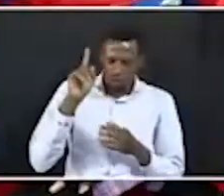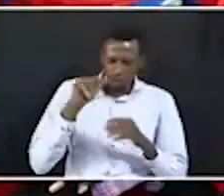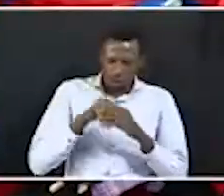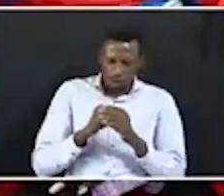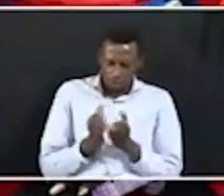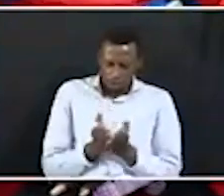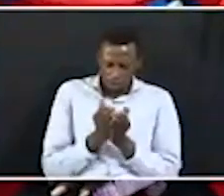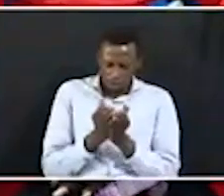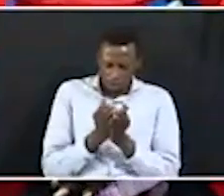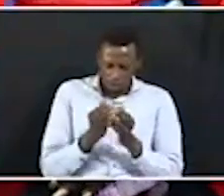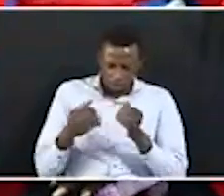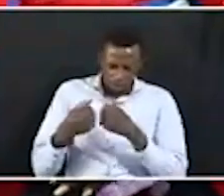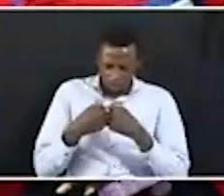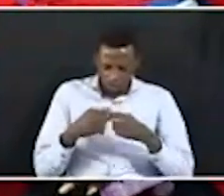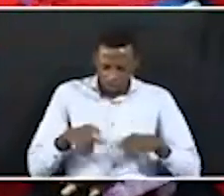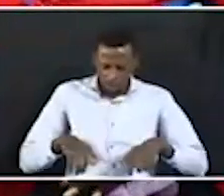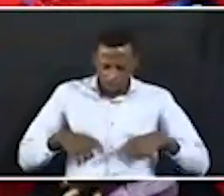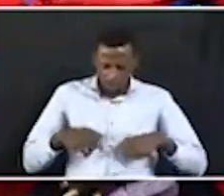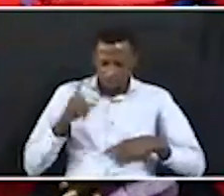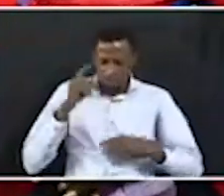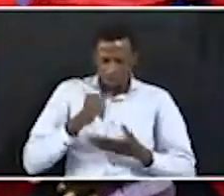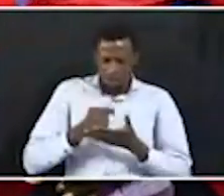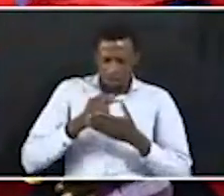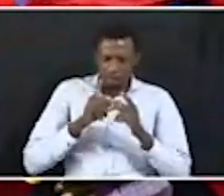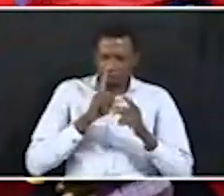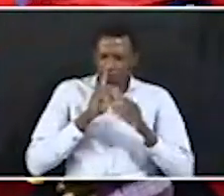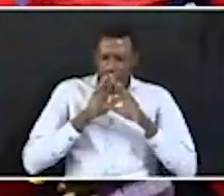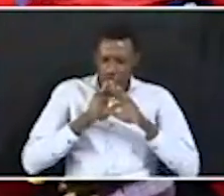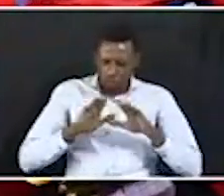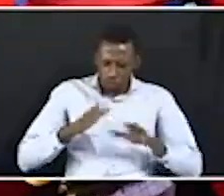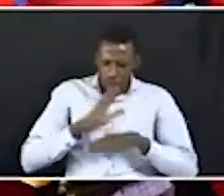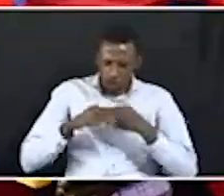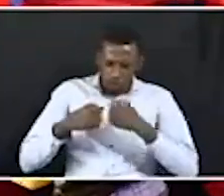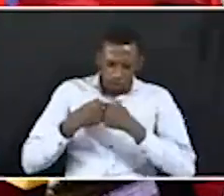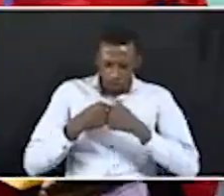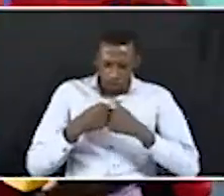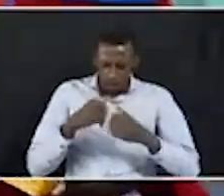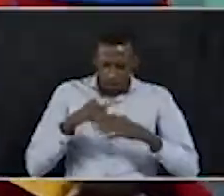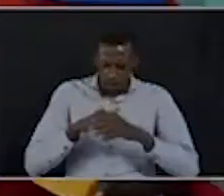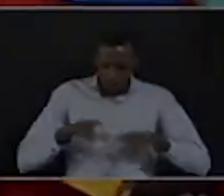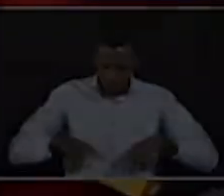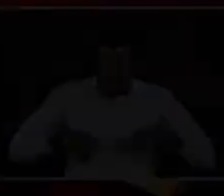so that you may help to calm all the storms that we face. In Jesus' name we pray.